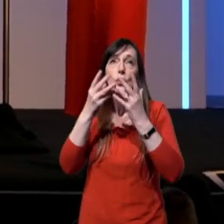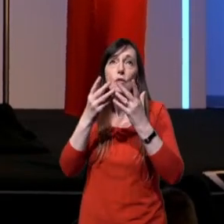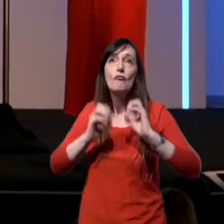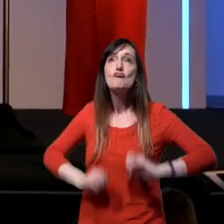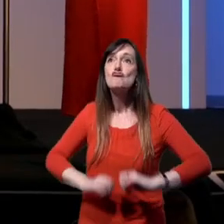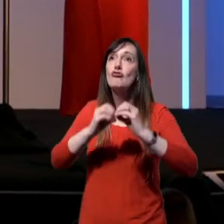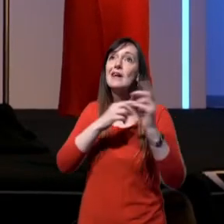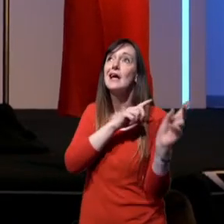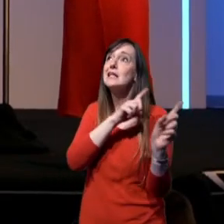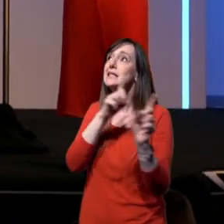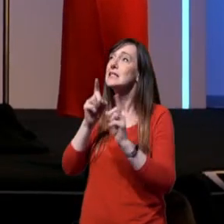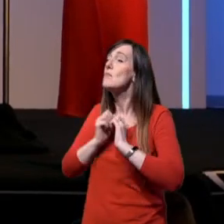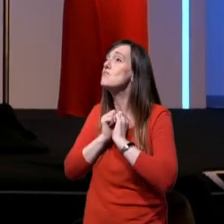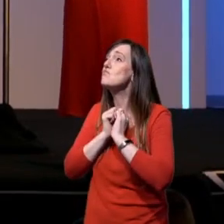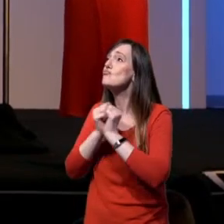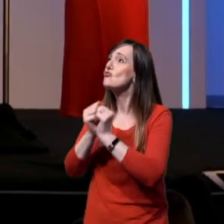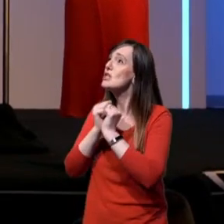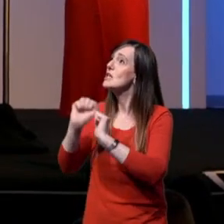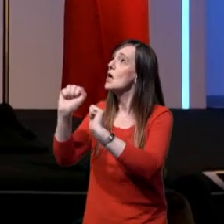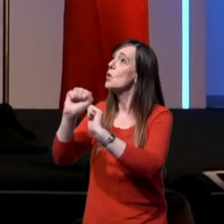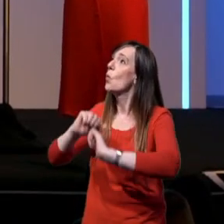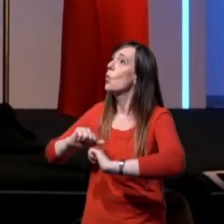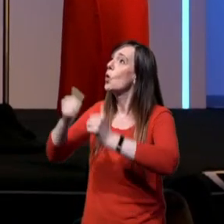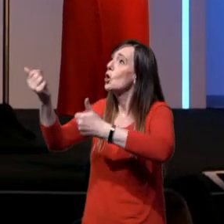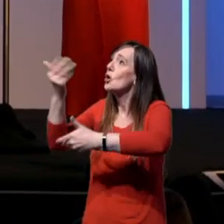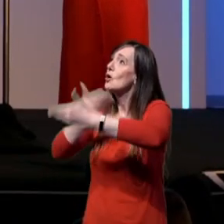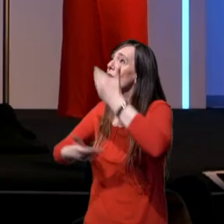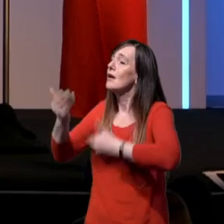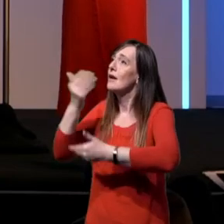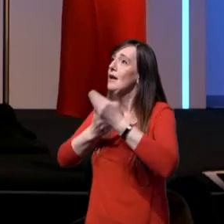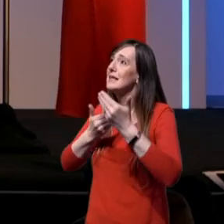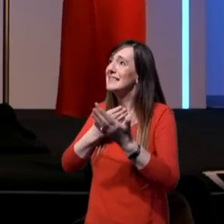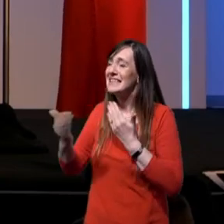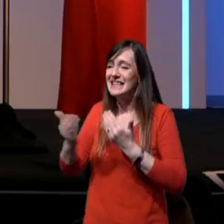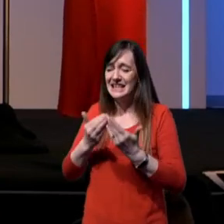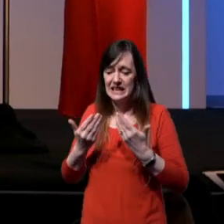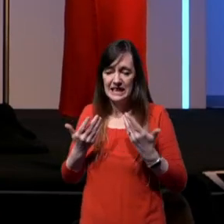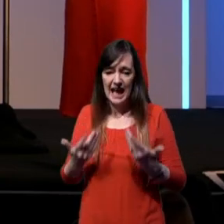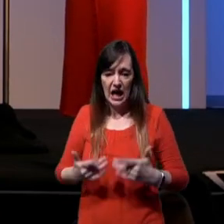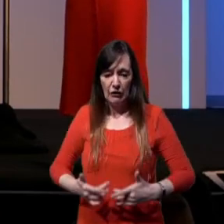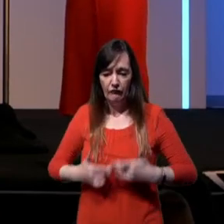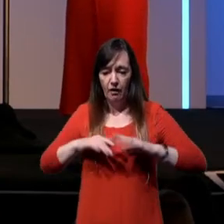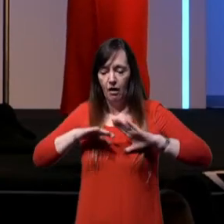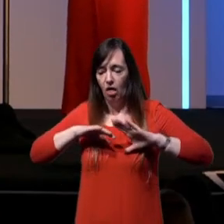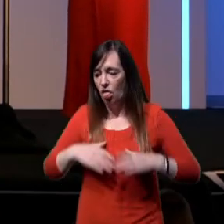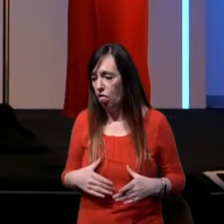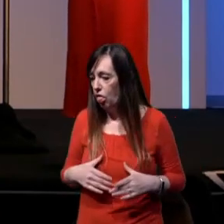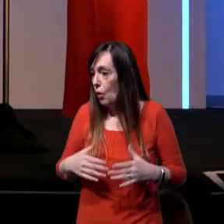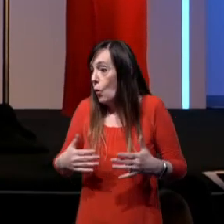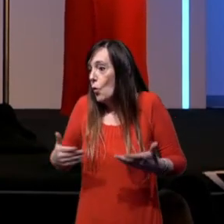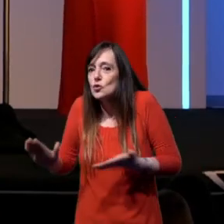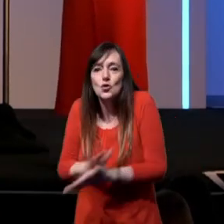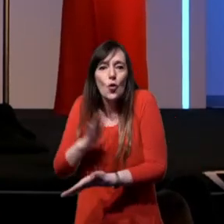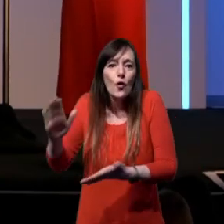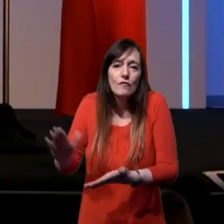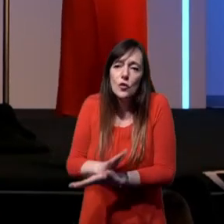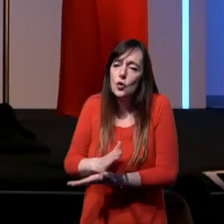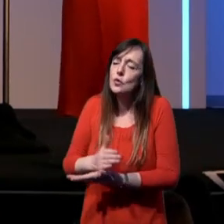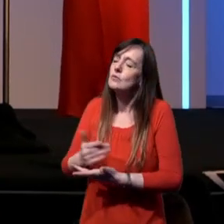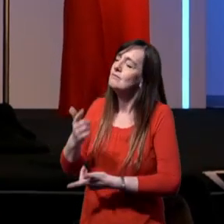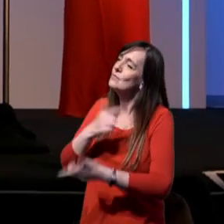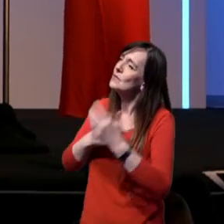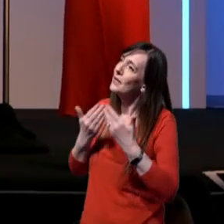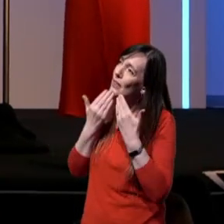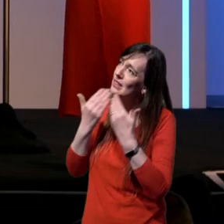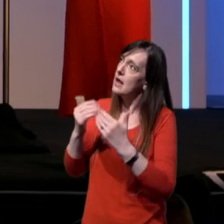to appreciate your goodness to us. Whether we're feeling weary or joyful, we thank you that your word